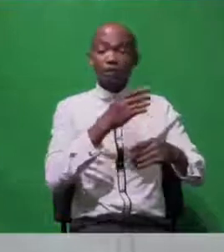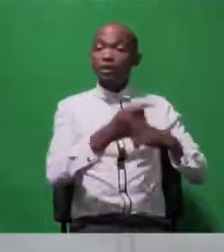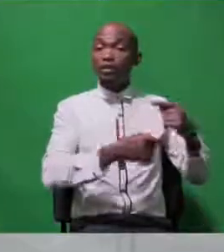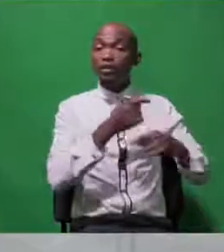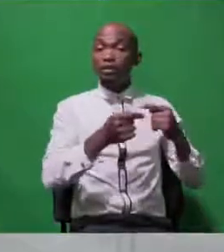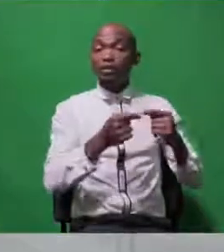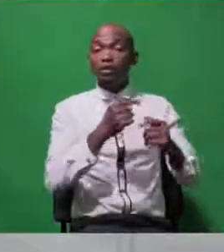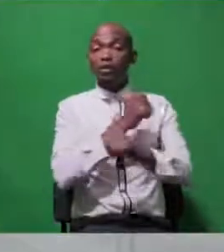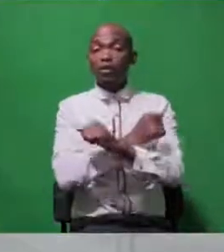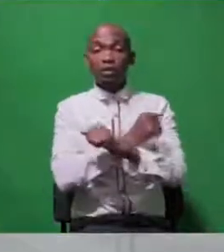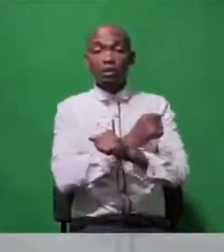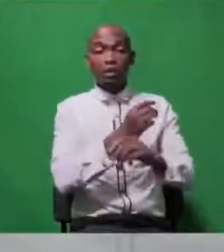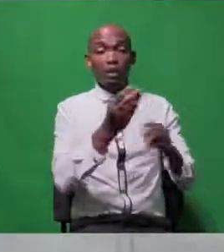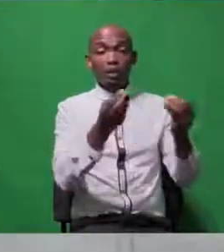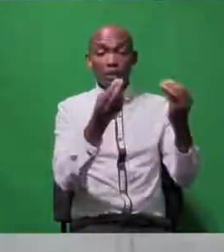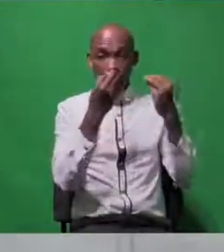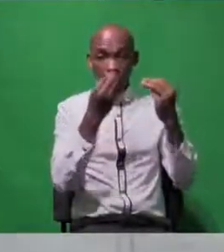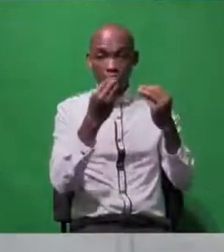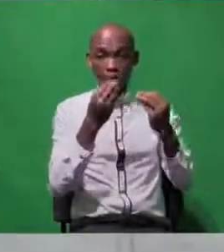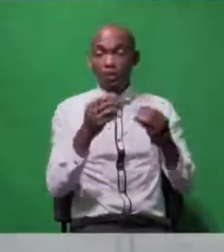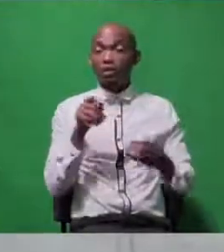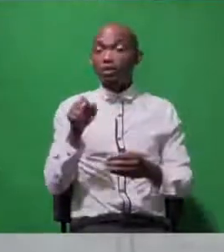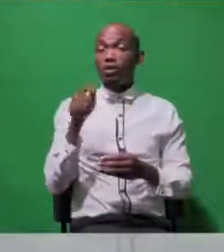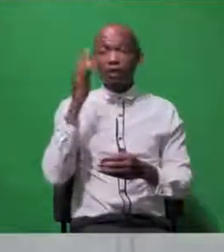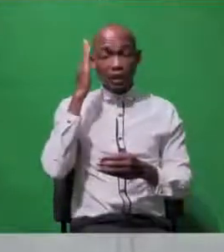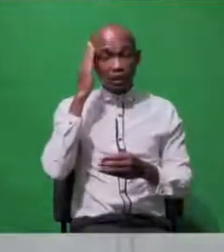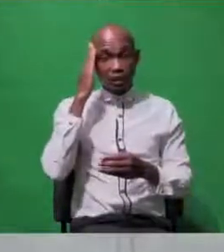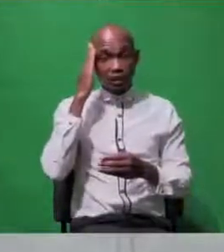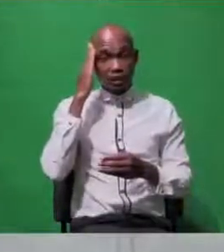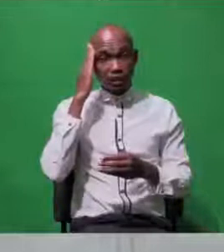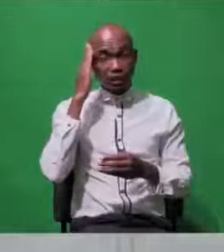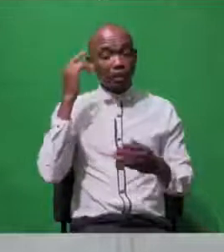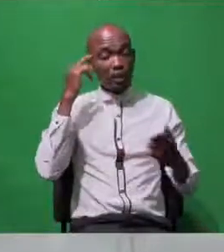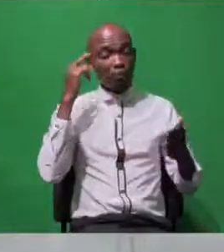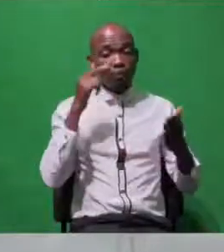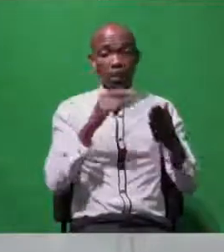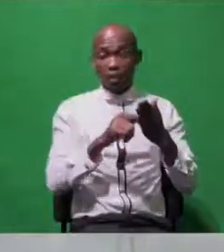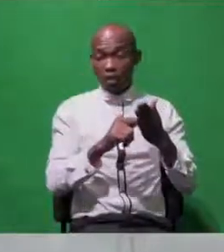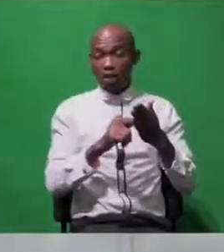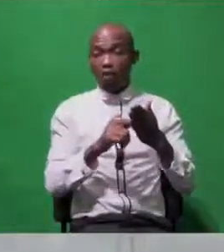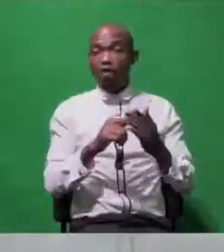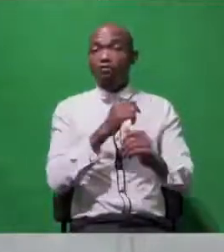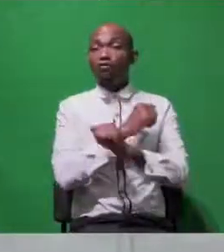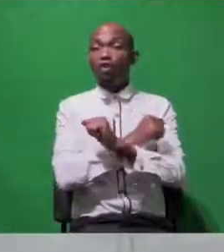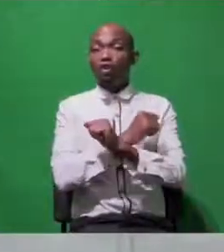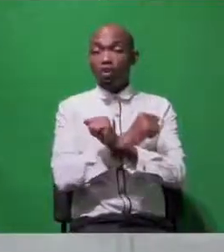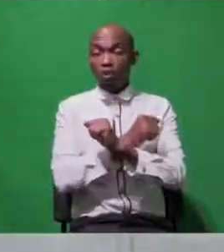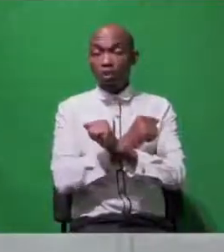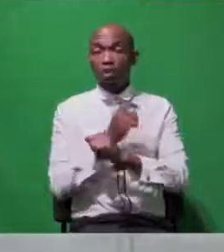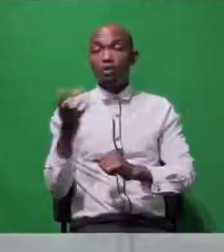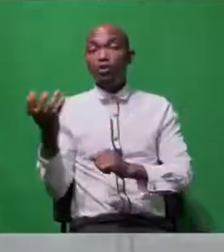us define the terms colonial social services. What